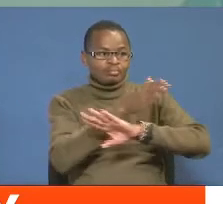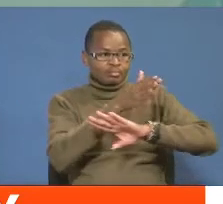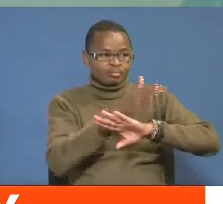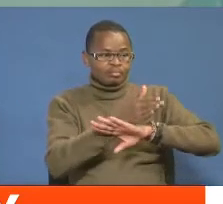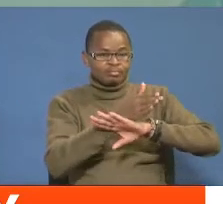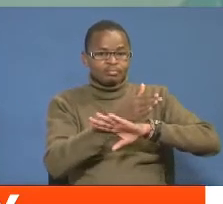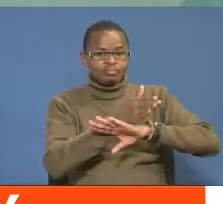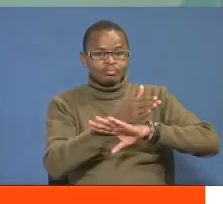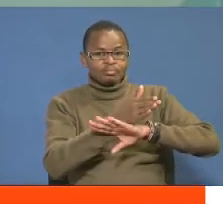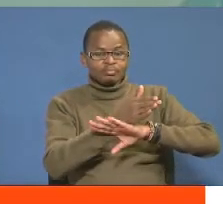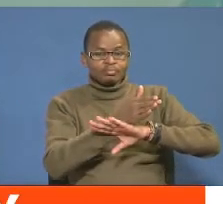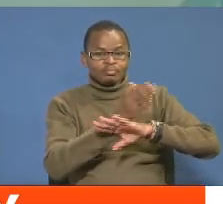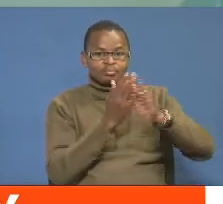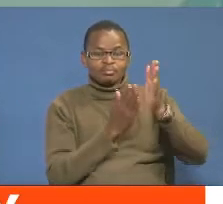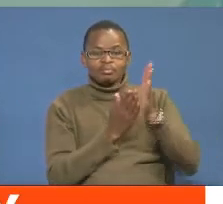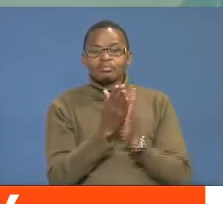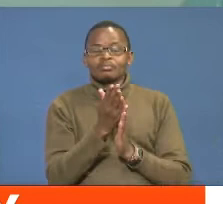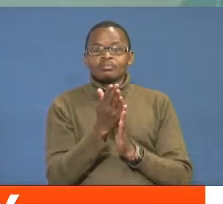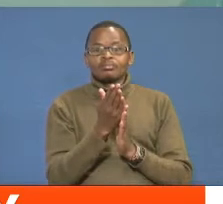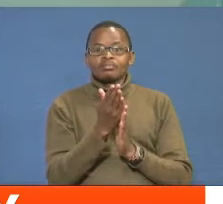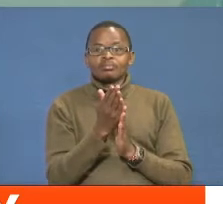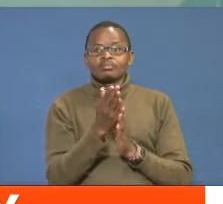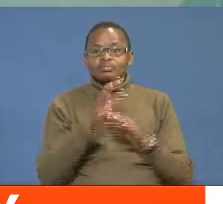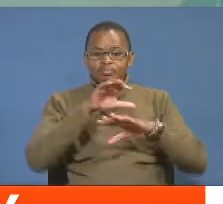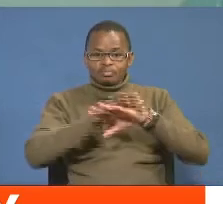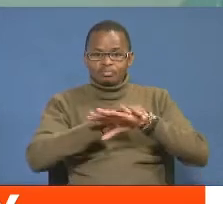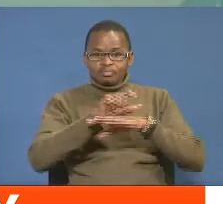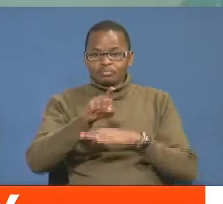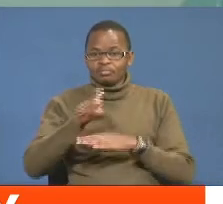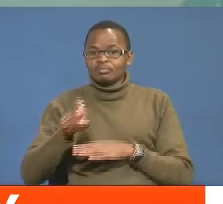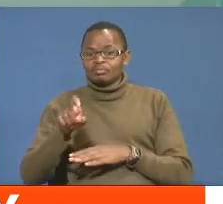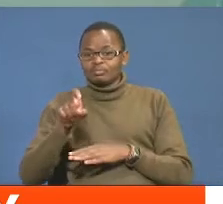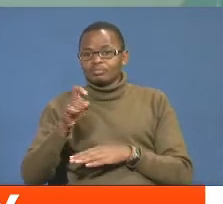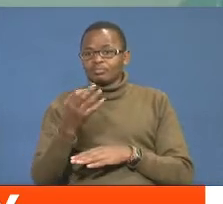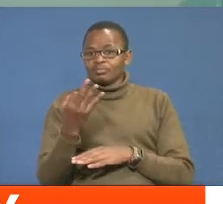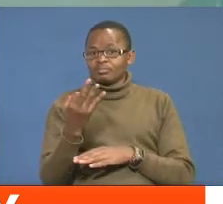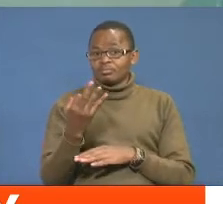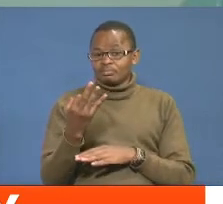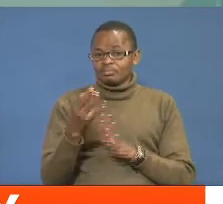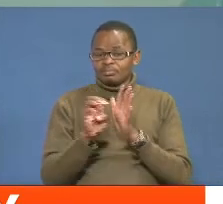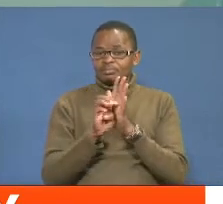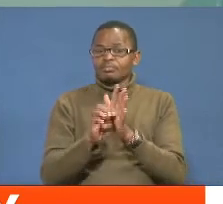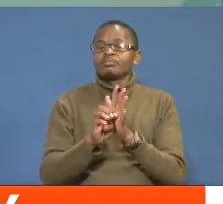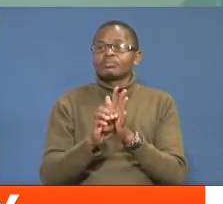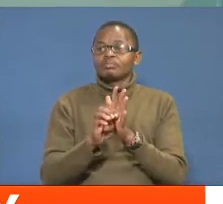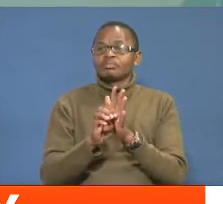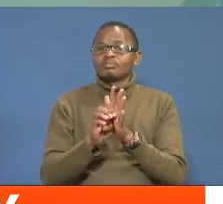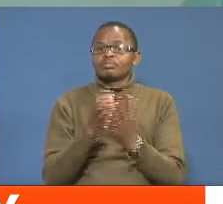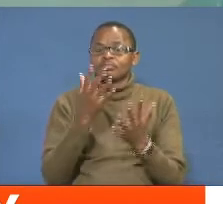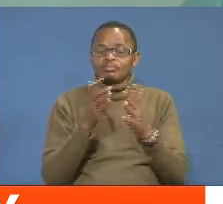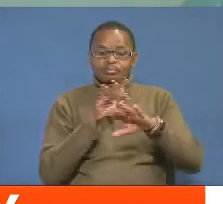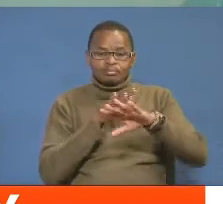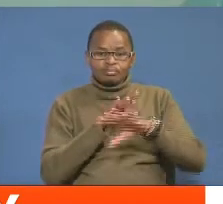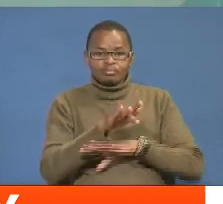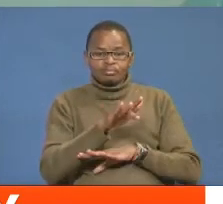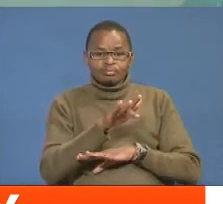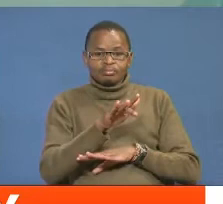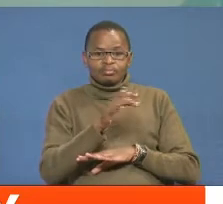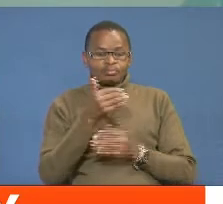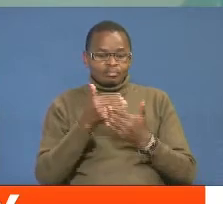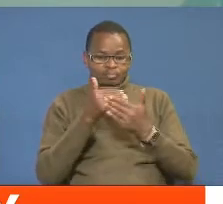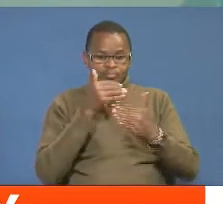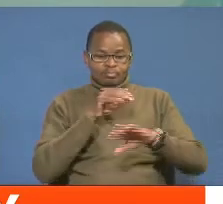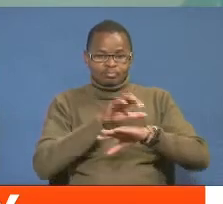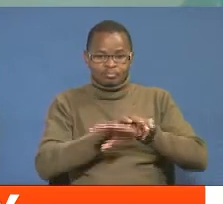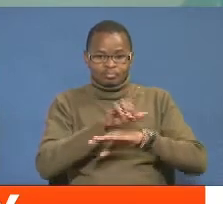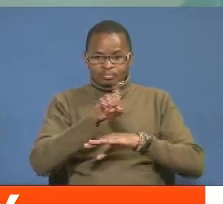vaccine, you know, he developed, he still contracted the virus. So three scenarios here. He could have been infected right before he